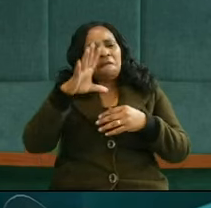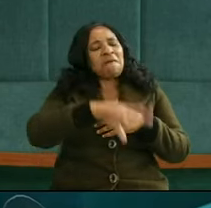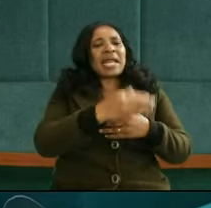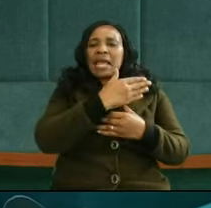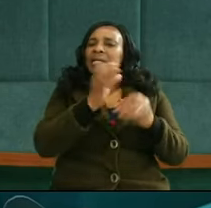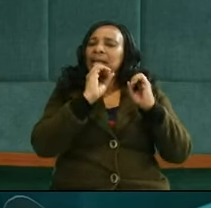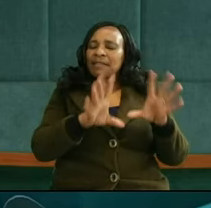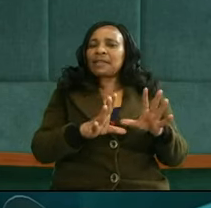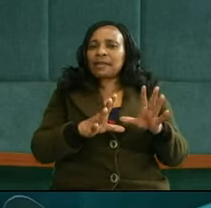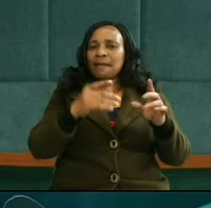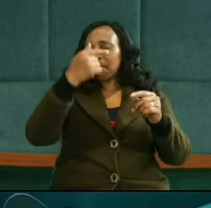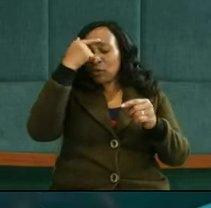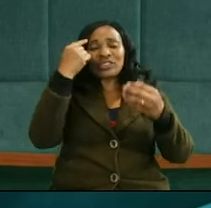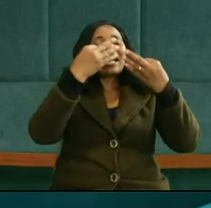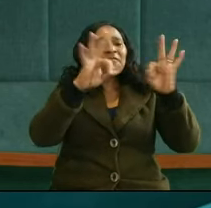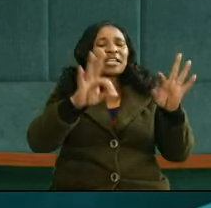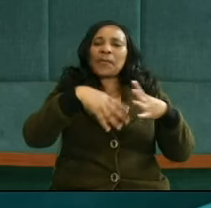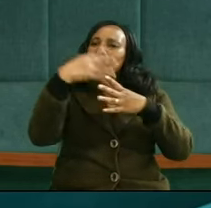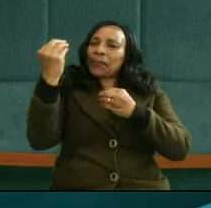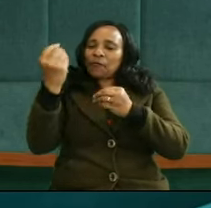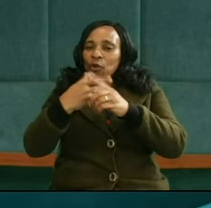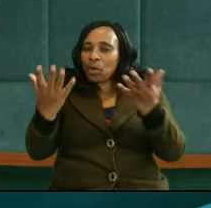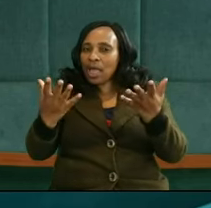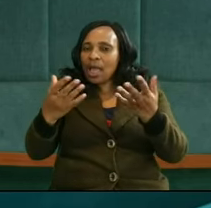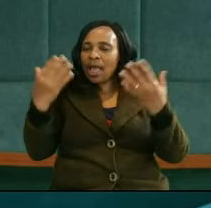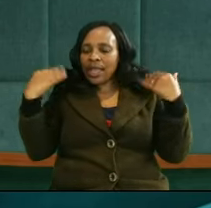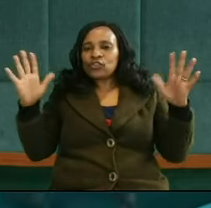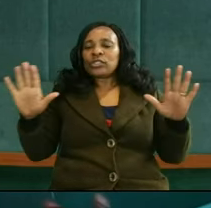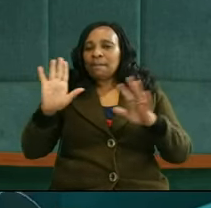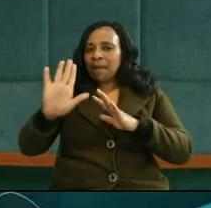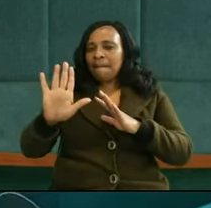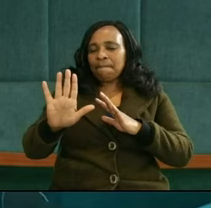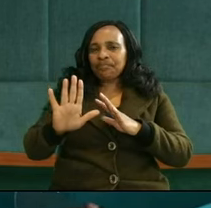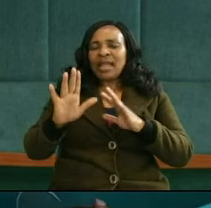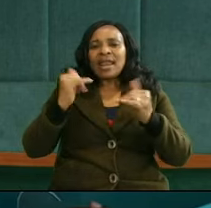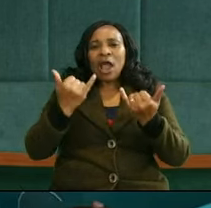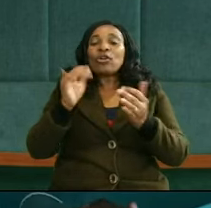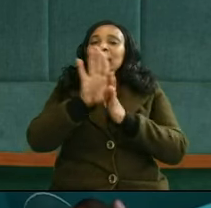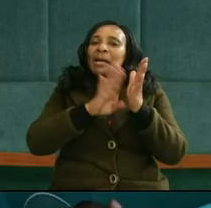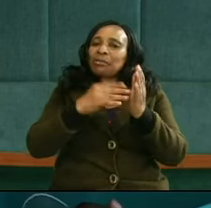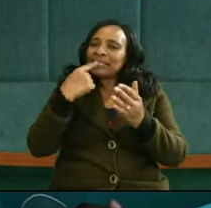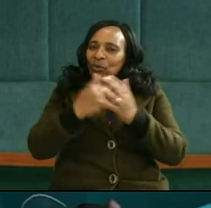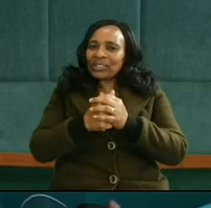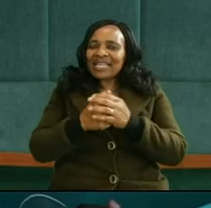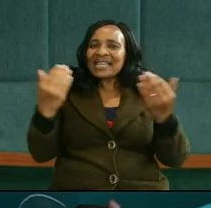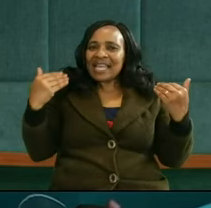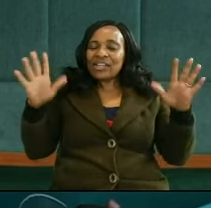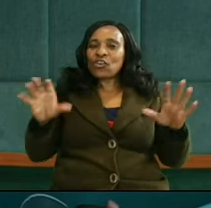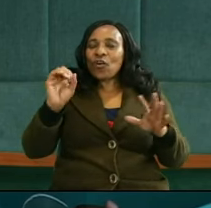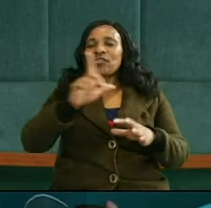couldn't find them because they had been freed by angels. Now the Bible in this portion tells us that an angel of the Lord spoke